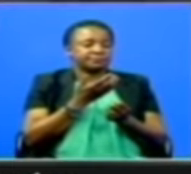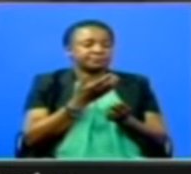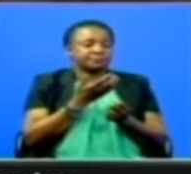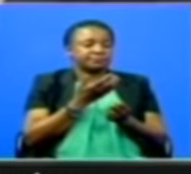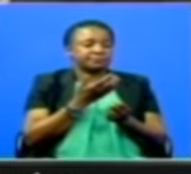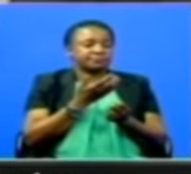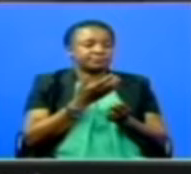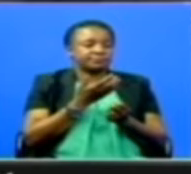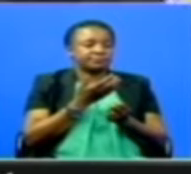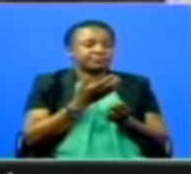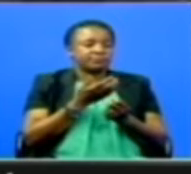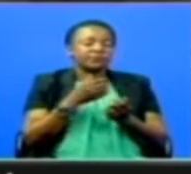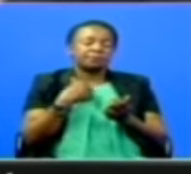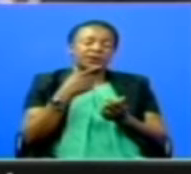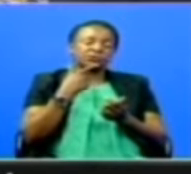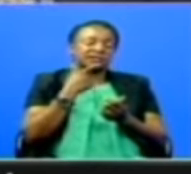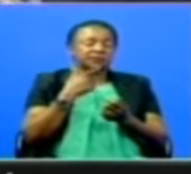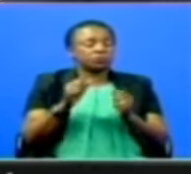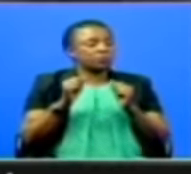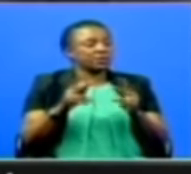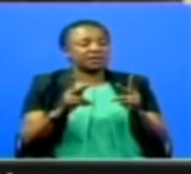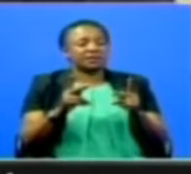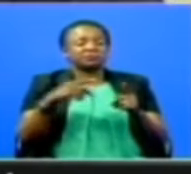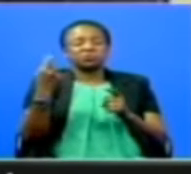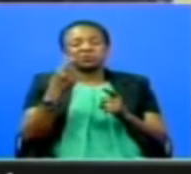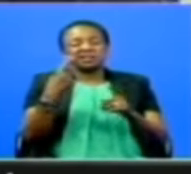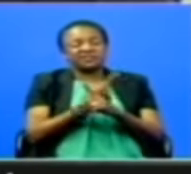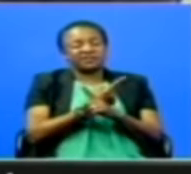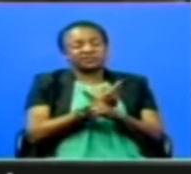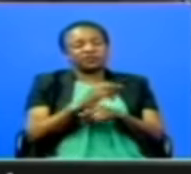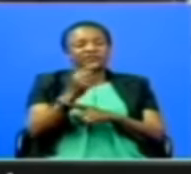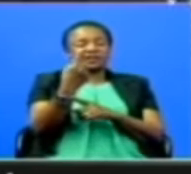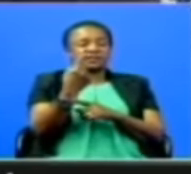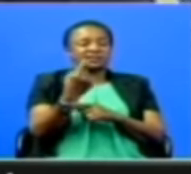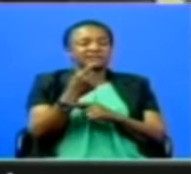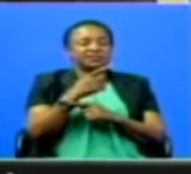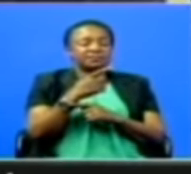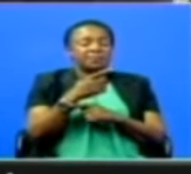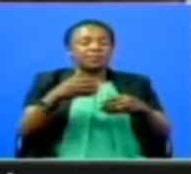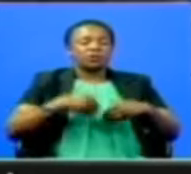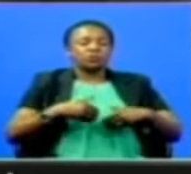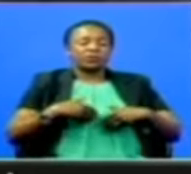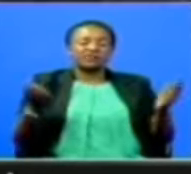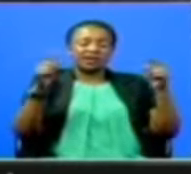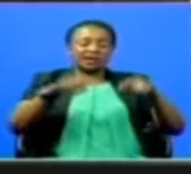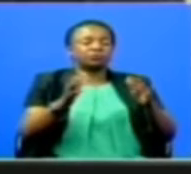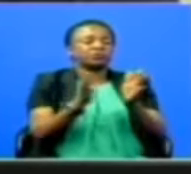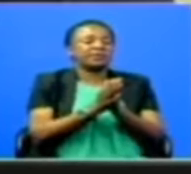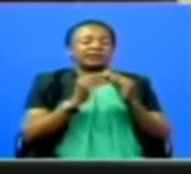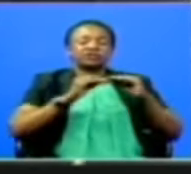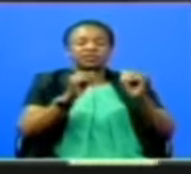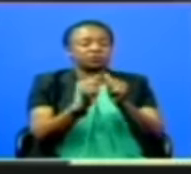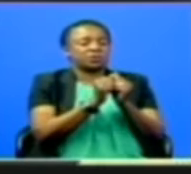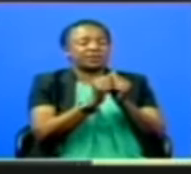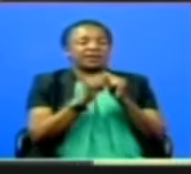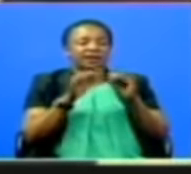Of course, mimi nasema game iko sawa considering that ni friendly ya kwanza. Vijana wameletwa pamoja, hatuja train pamoja sana. Then